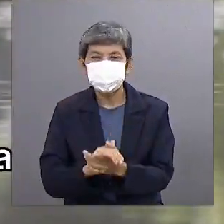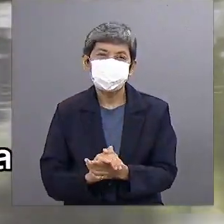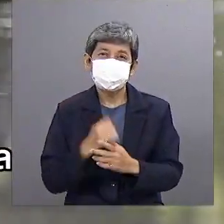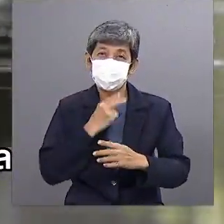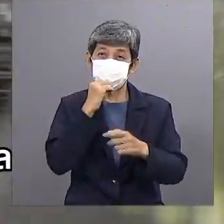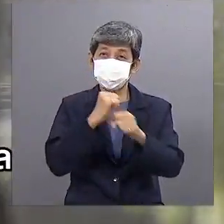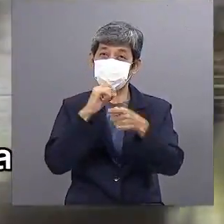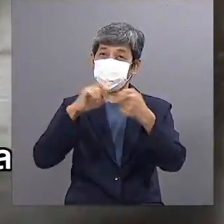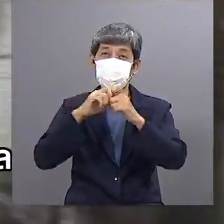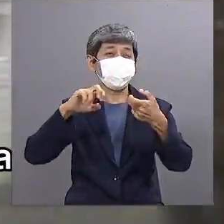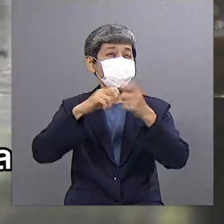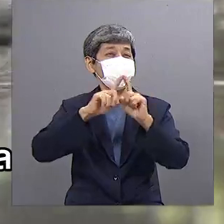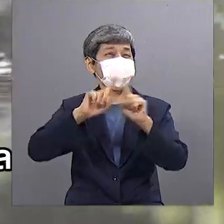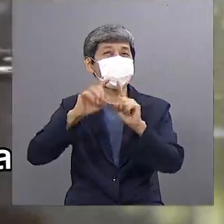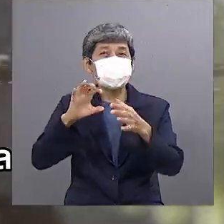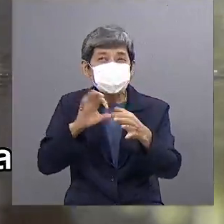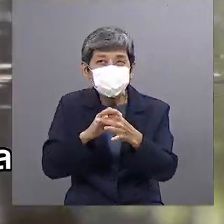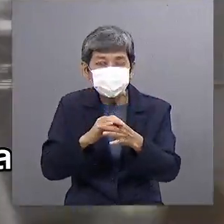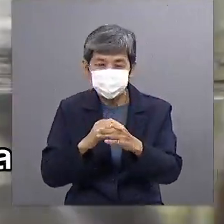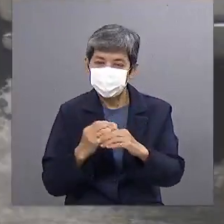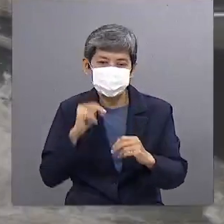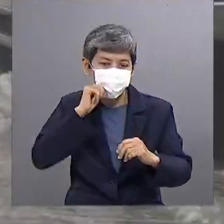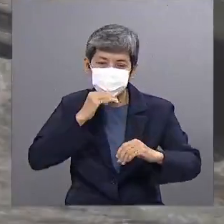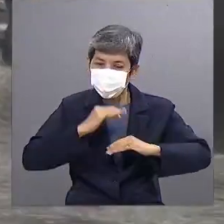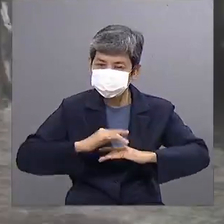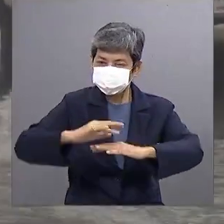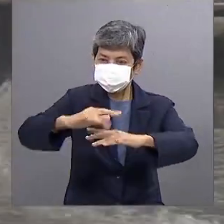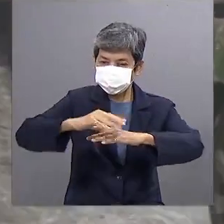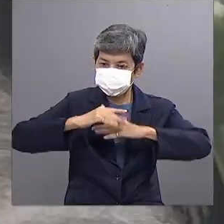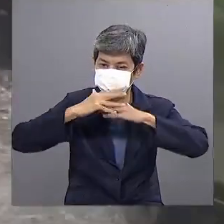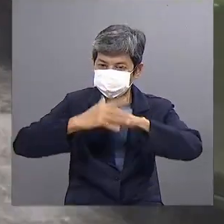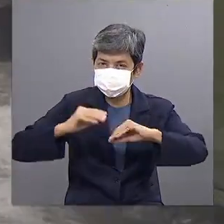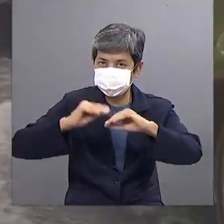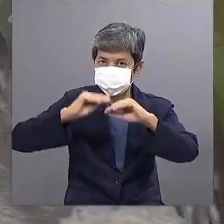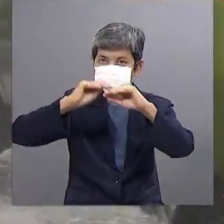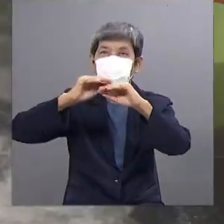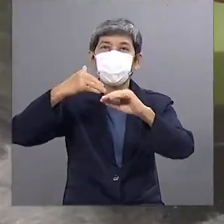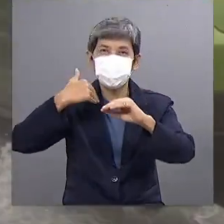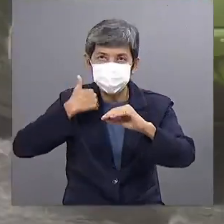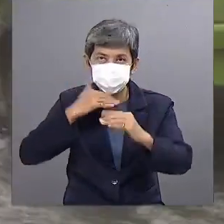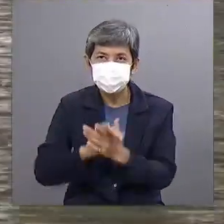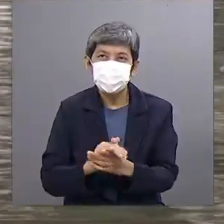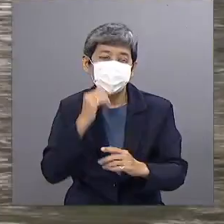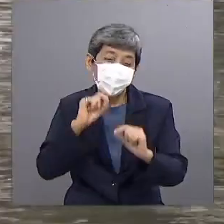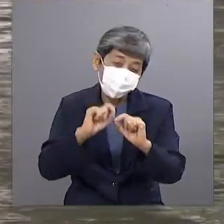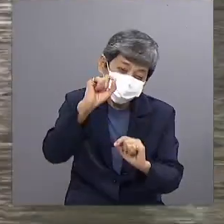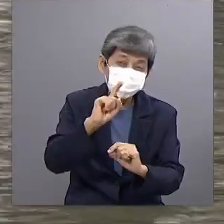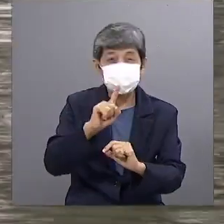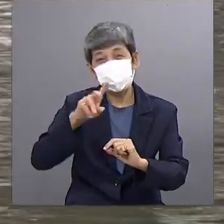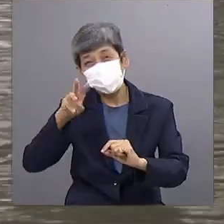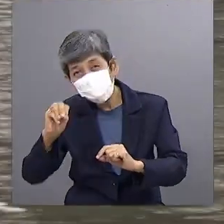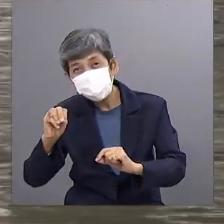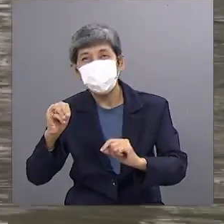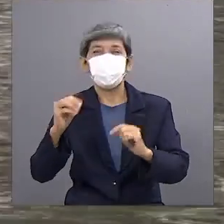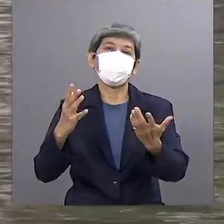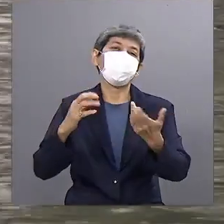the relative sea level rise, so the sea going up and the land going down. Right. Because the water level would go up by half a meter or 1 meter, it would mean